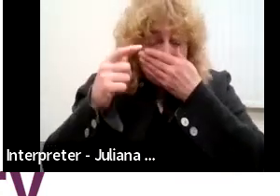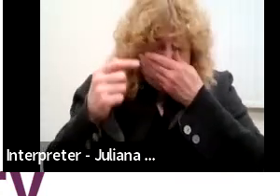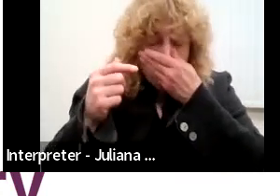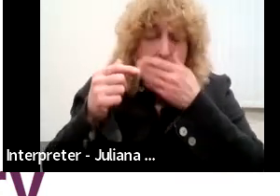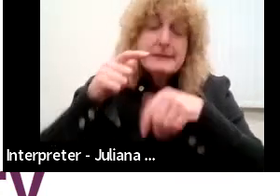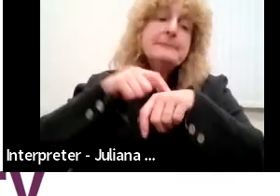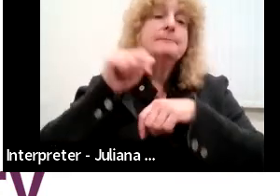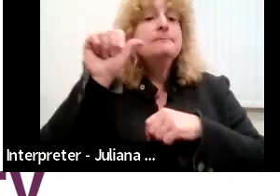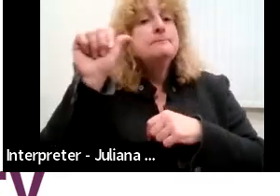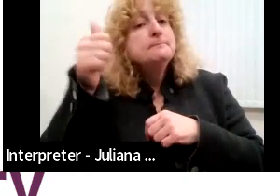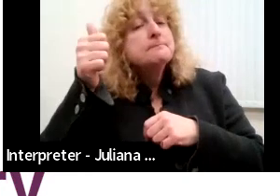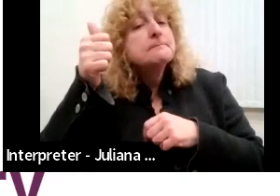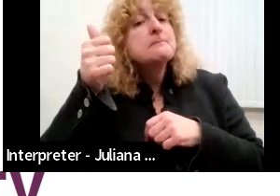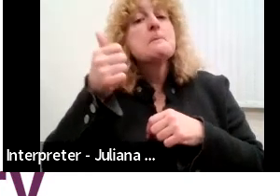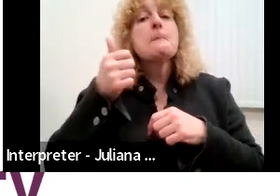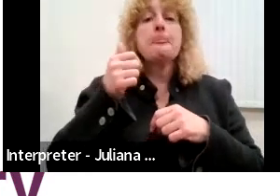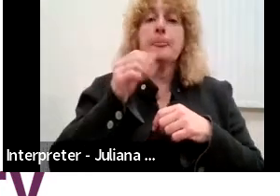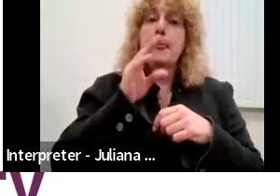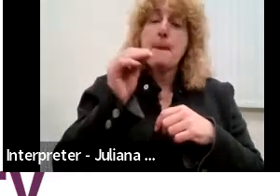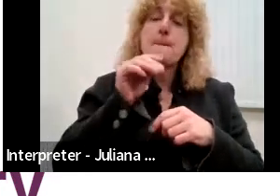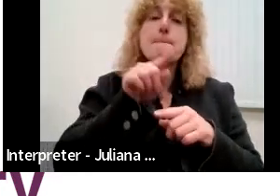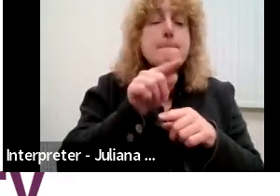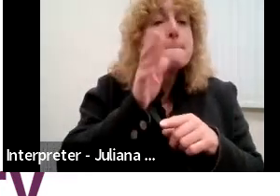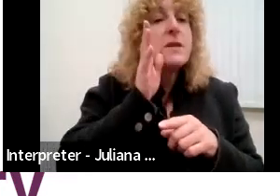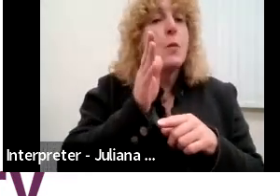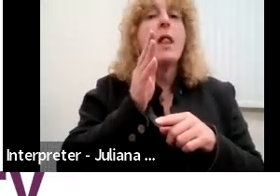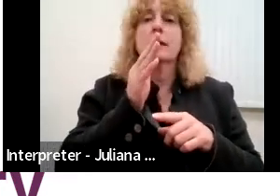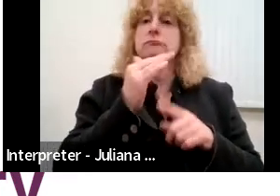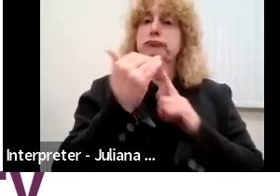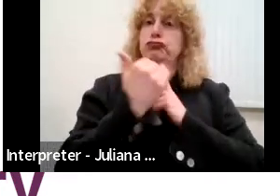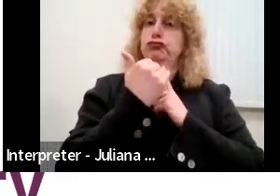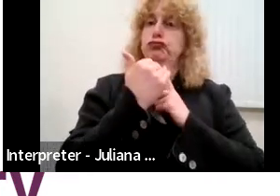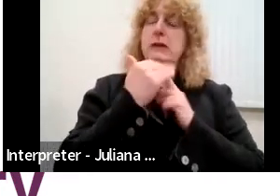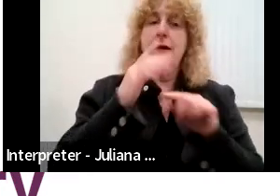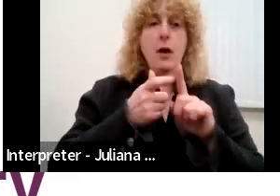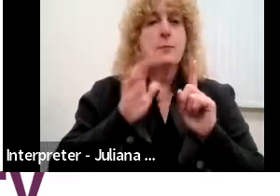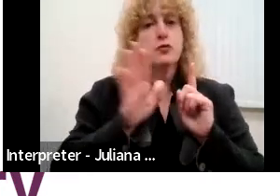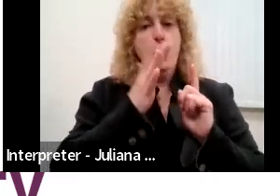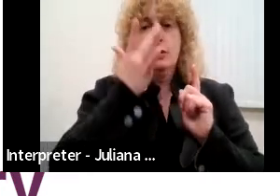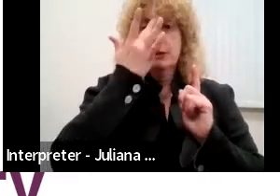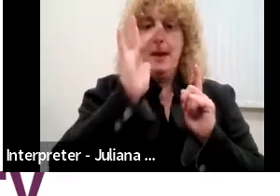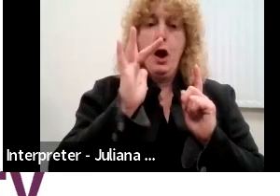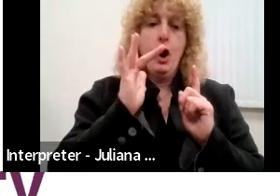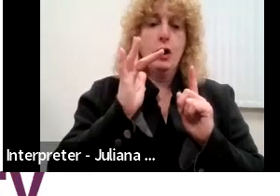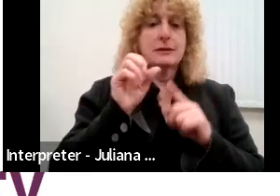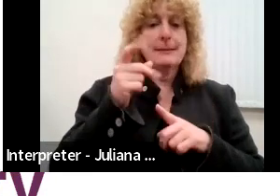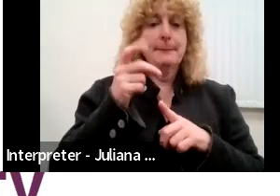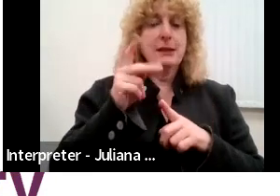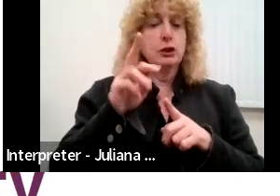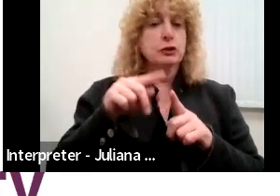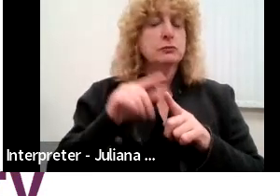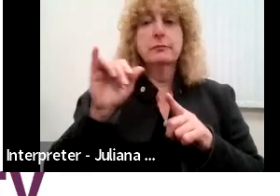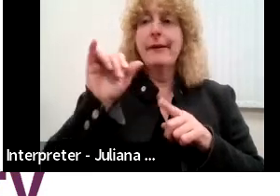10. And then those reminders will all be available on your smart speakers. So like